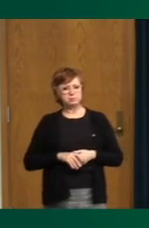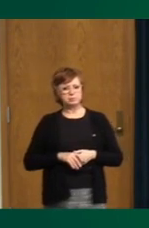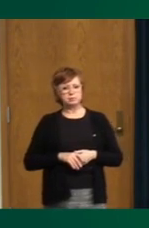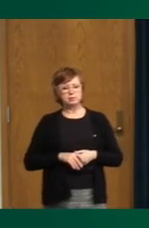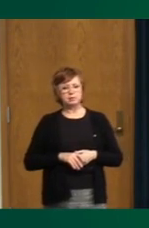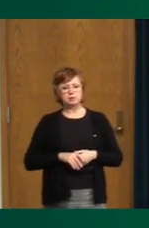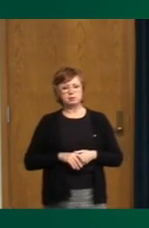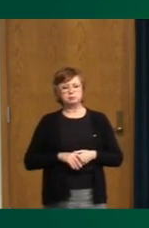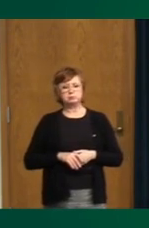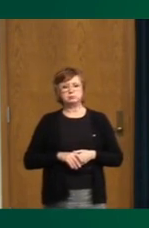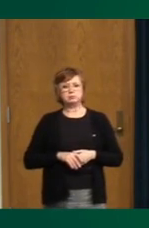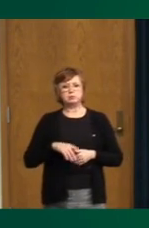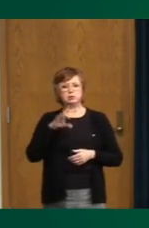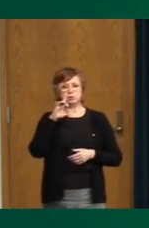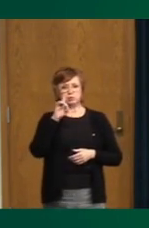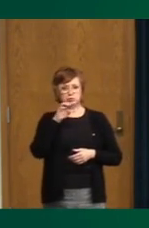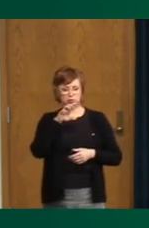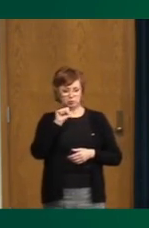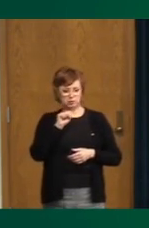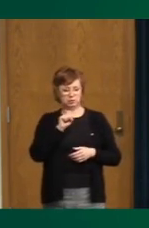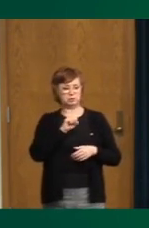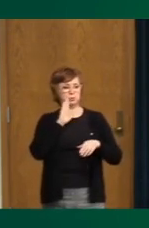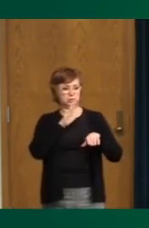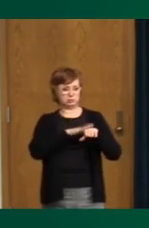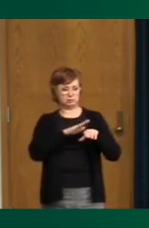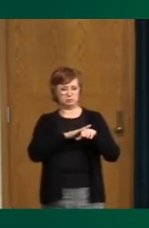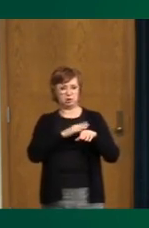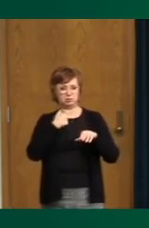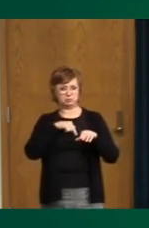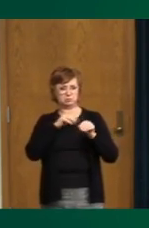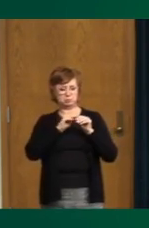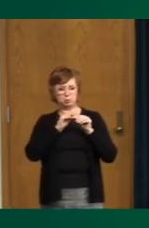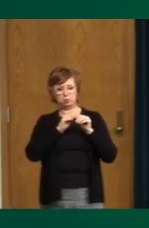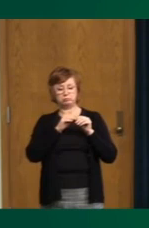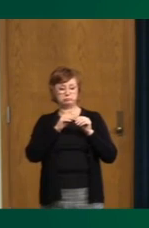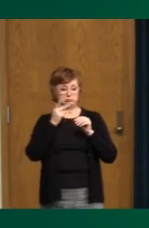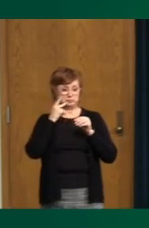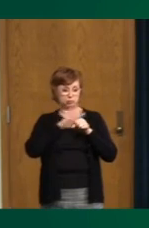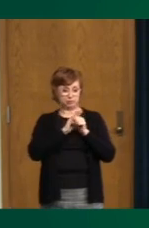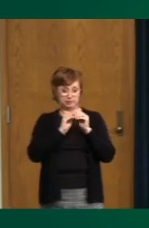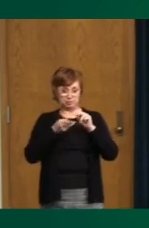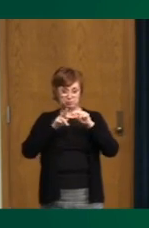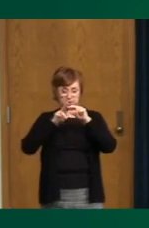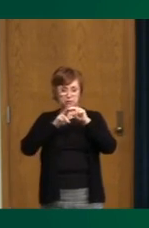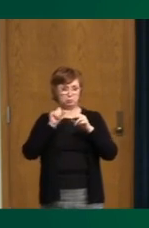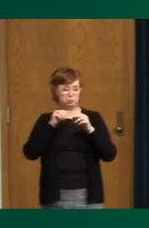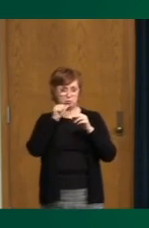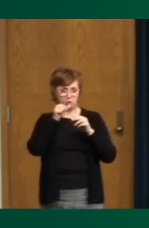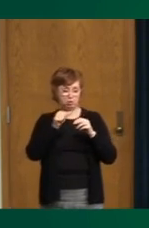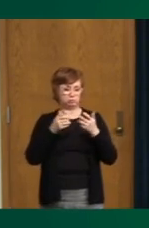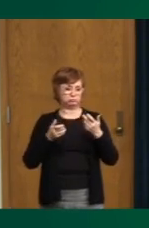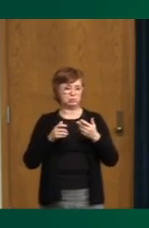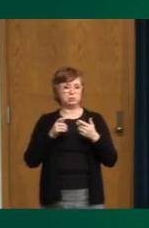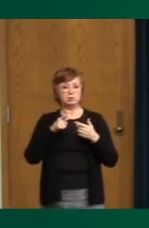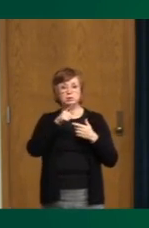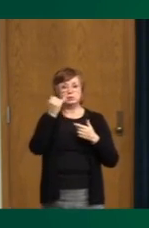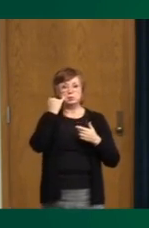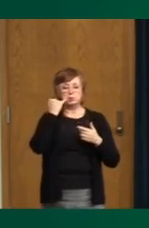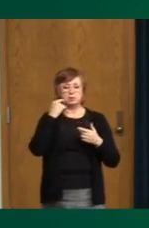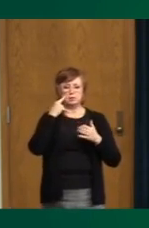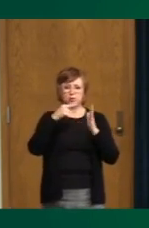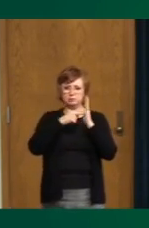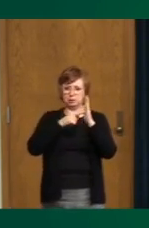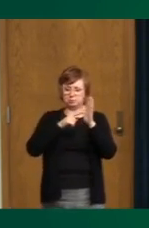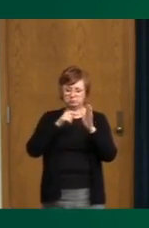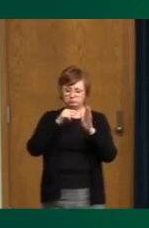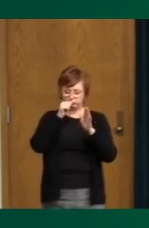ultimately Dr. Shahab will provide his advice on. But if you have suggestions, for example, not using